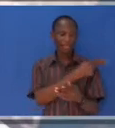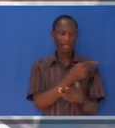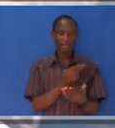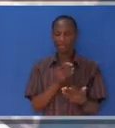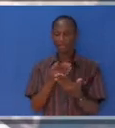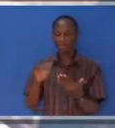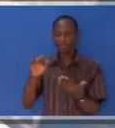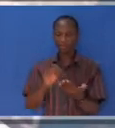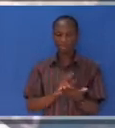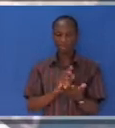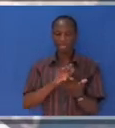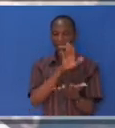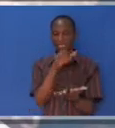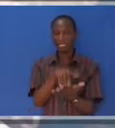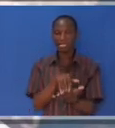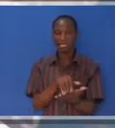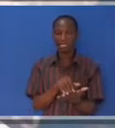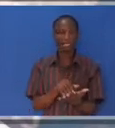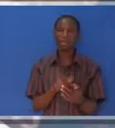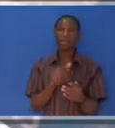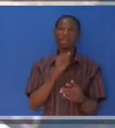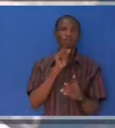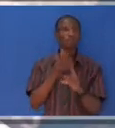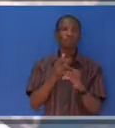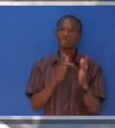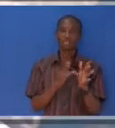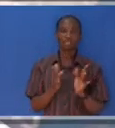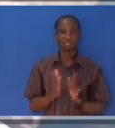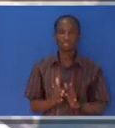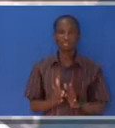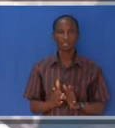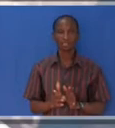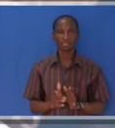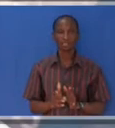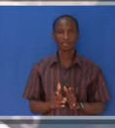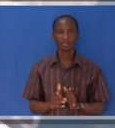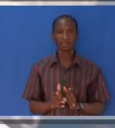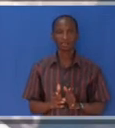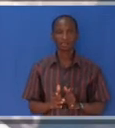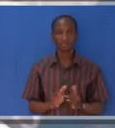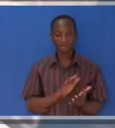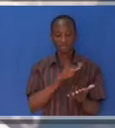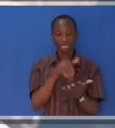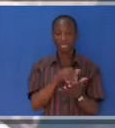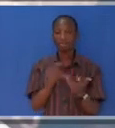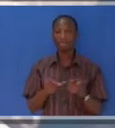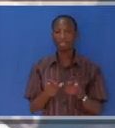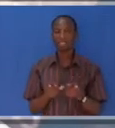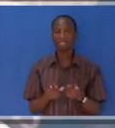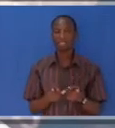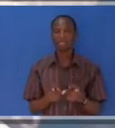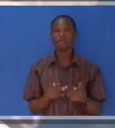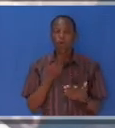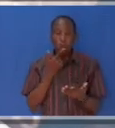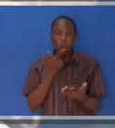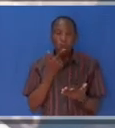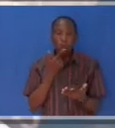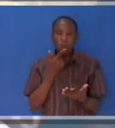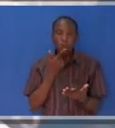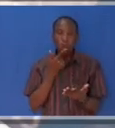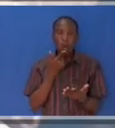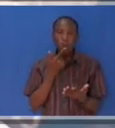yankopon, enfri Jesus Christ. Says o nimpa wua, o konfimfim bia baby. Na wain, ena